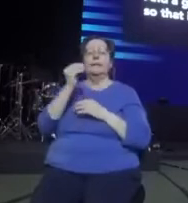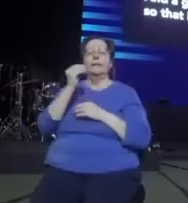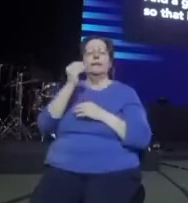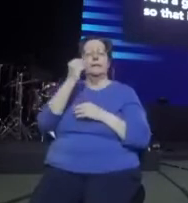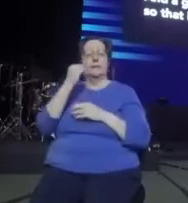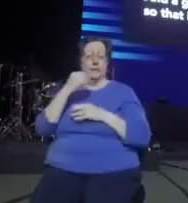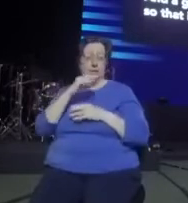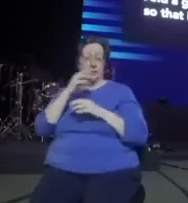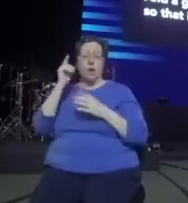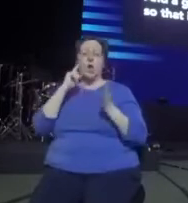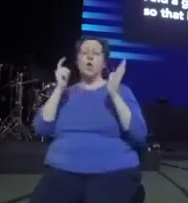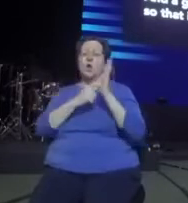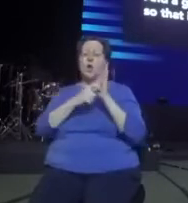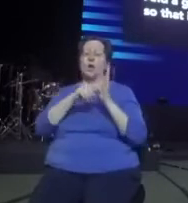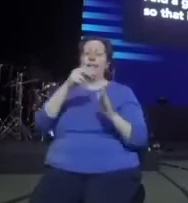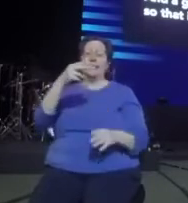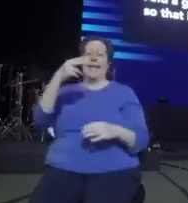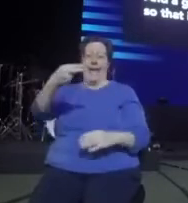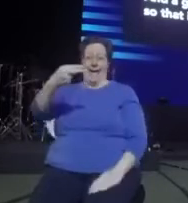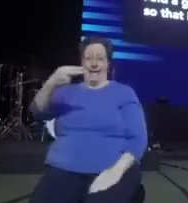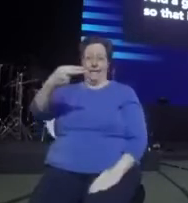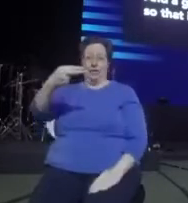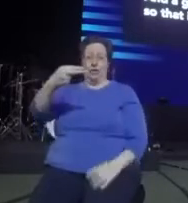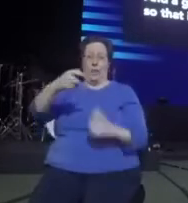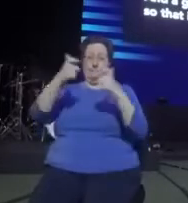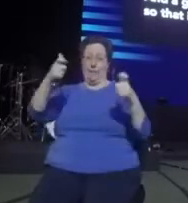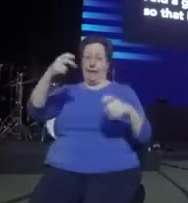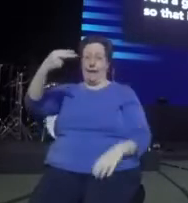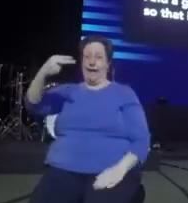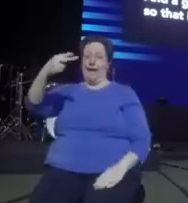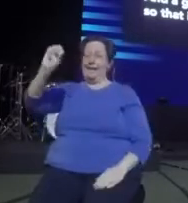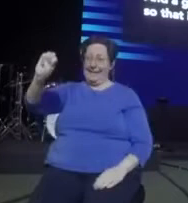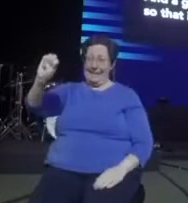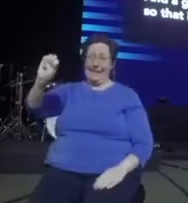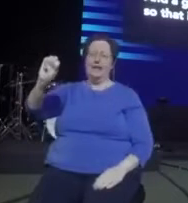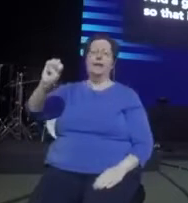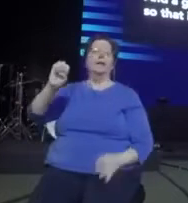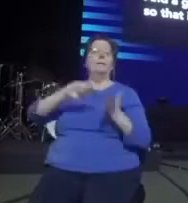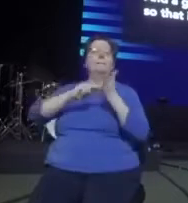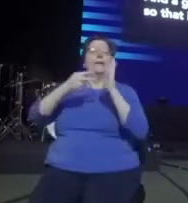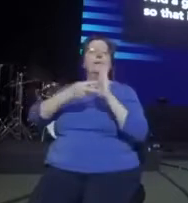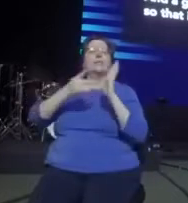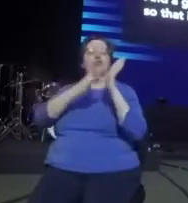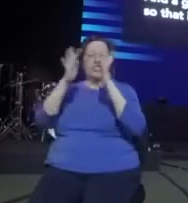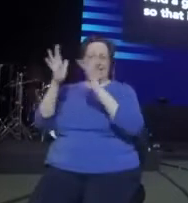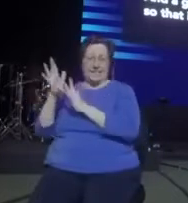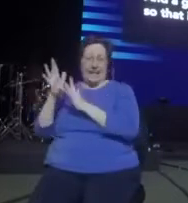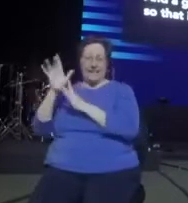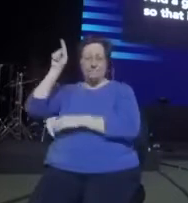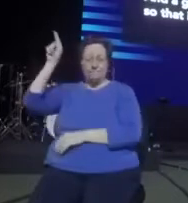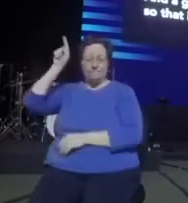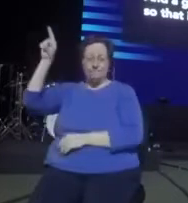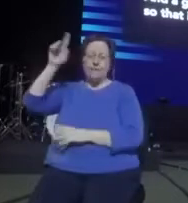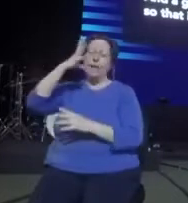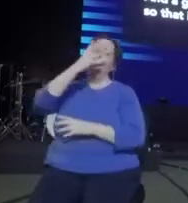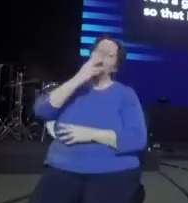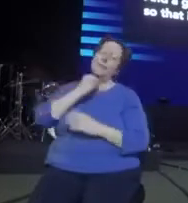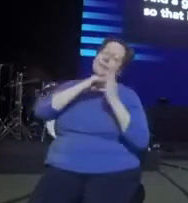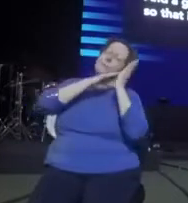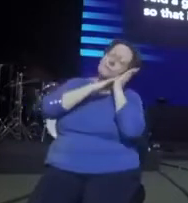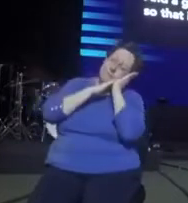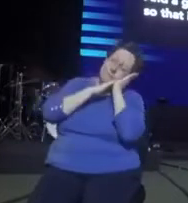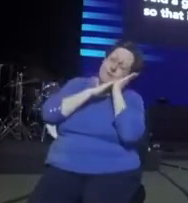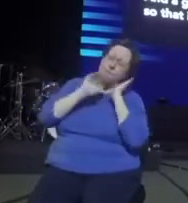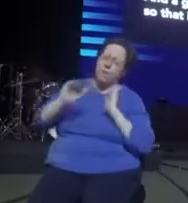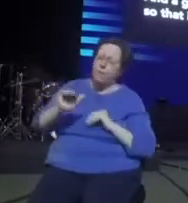sleeping. Notice the capital H in the word he. He was in the stern asleep on a pillow. And they woke him and said to